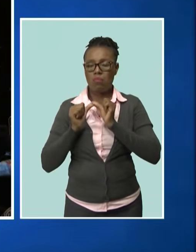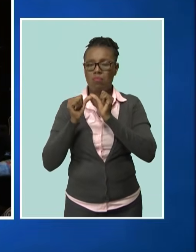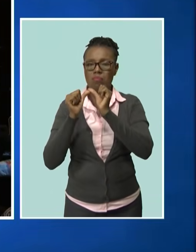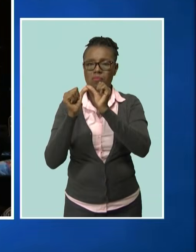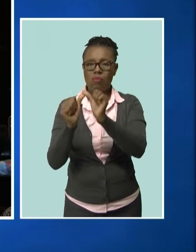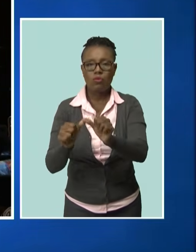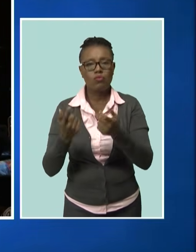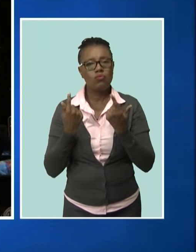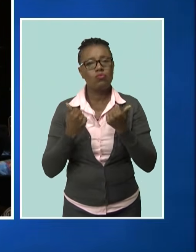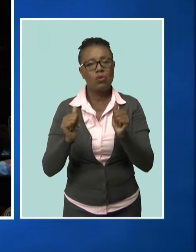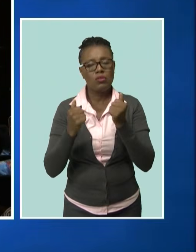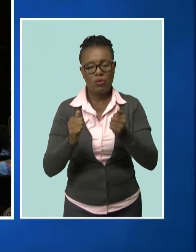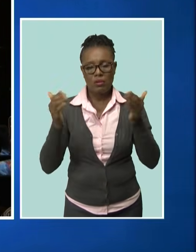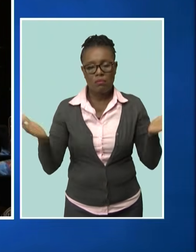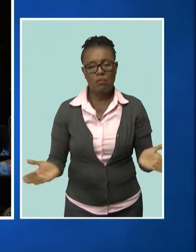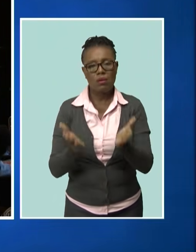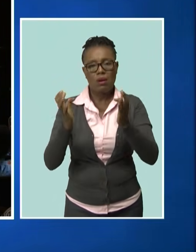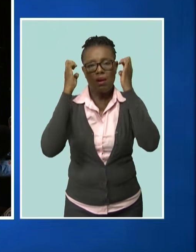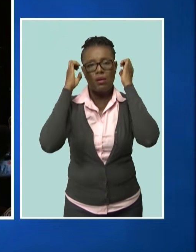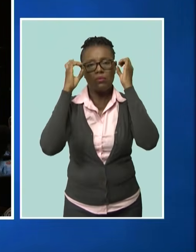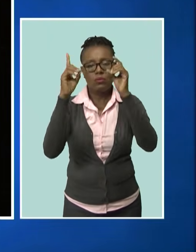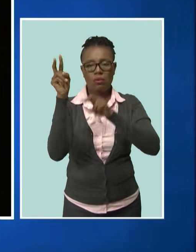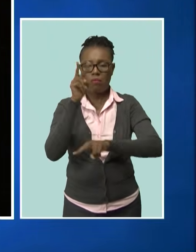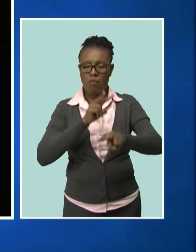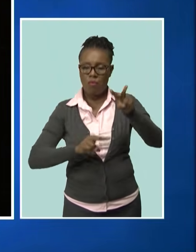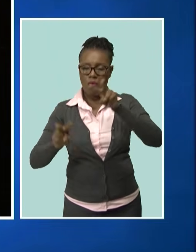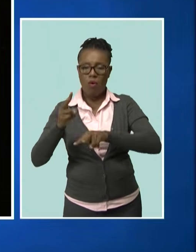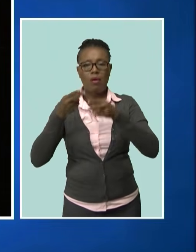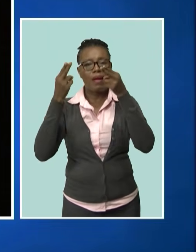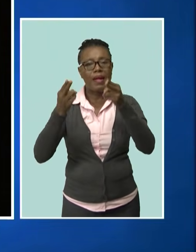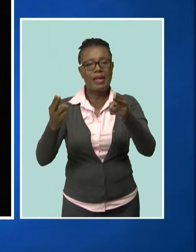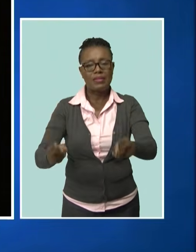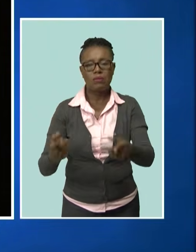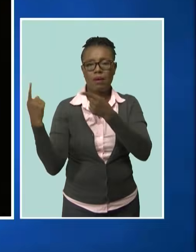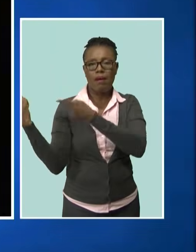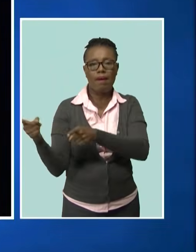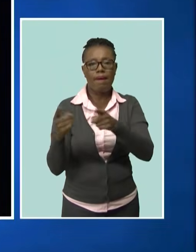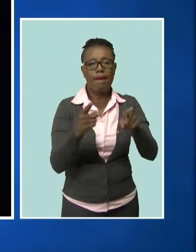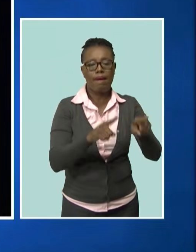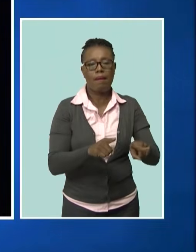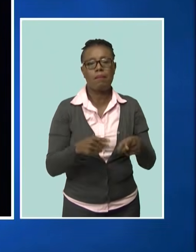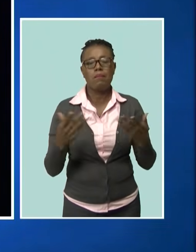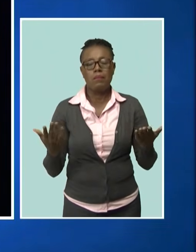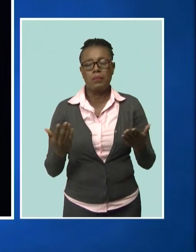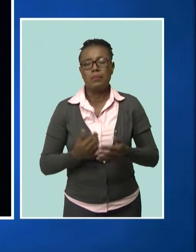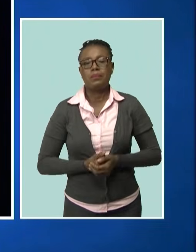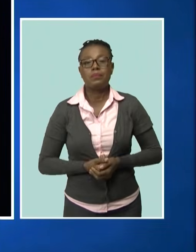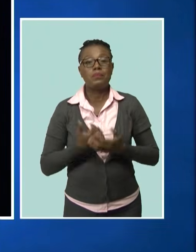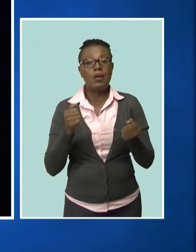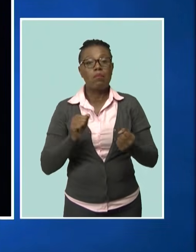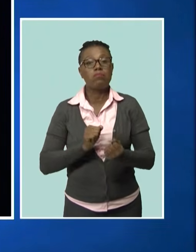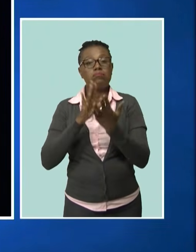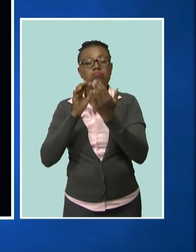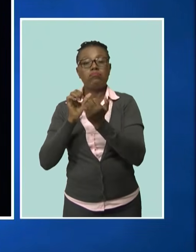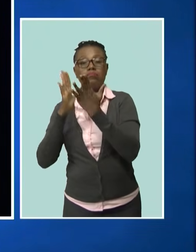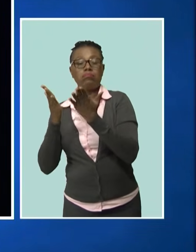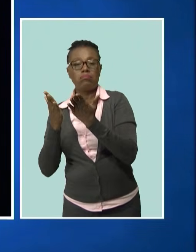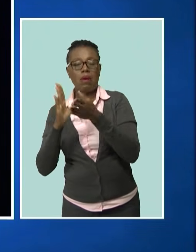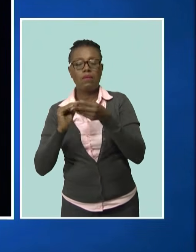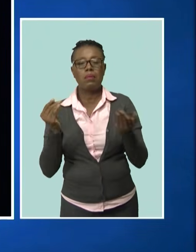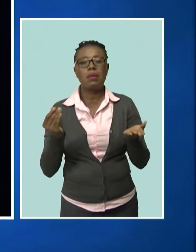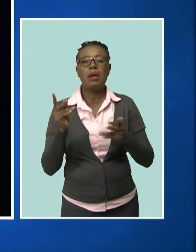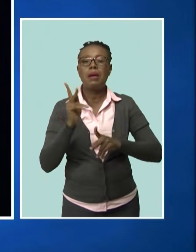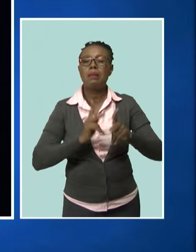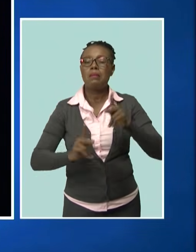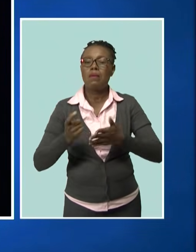to promote education through awareness of this country's historical journey. The competition featured participants from the